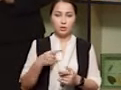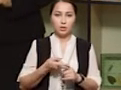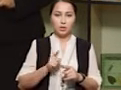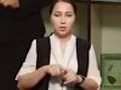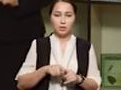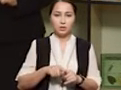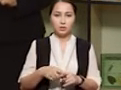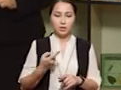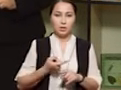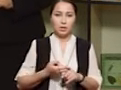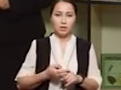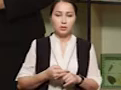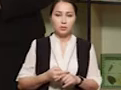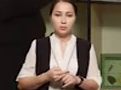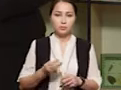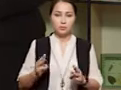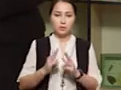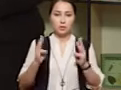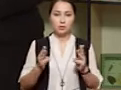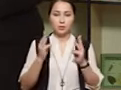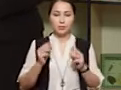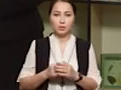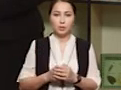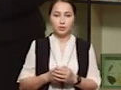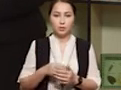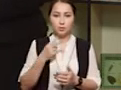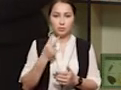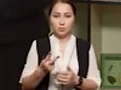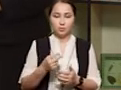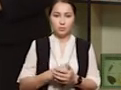buni tajribada isbotlab berdi.